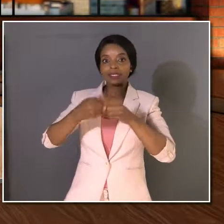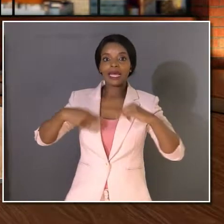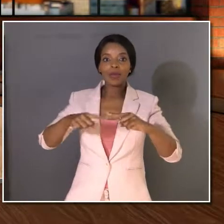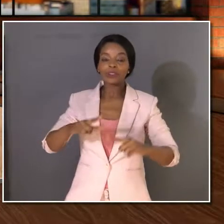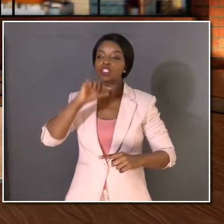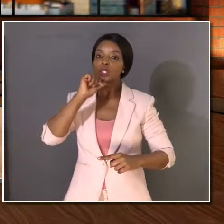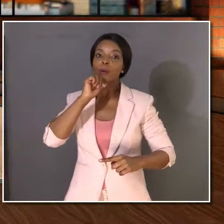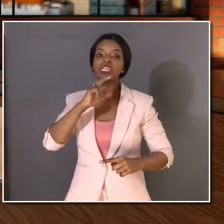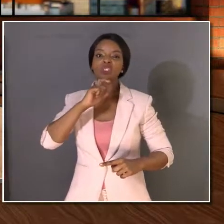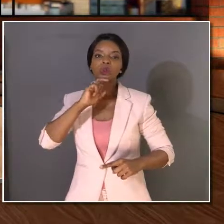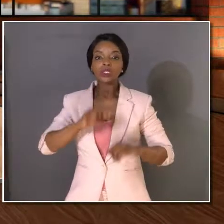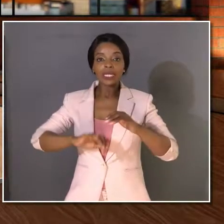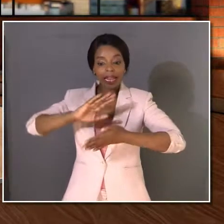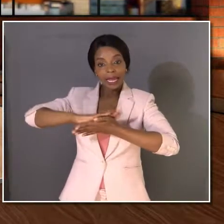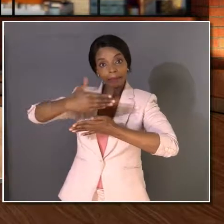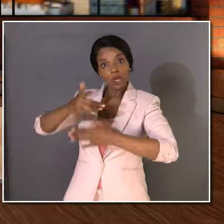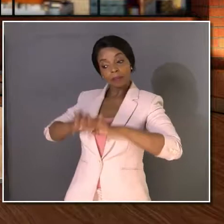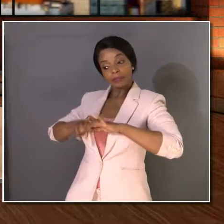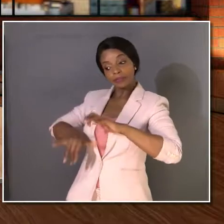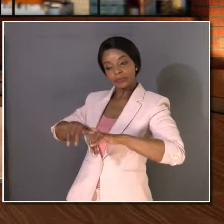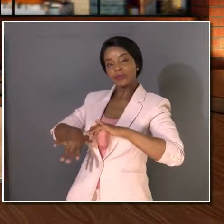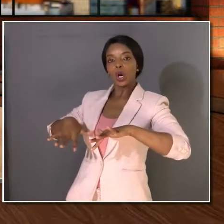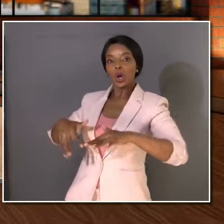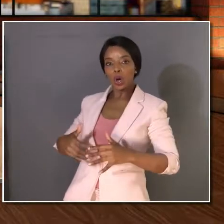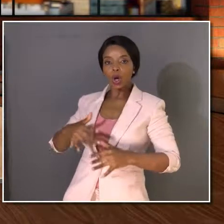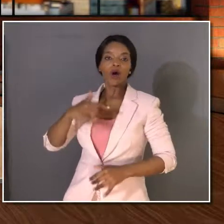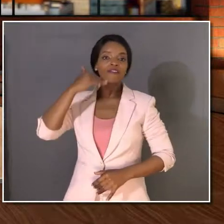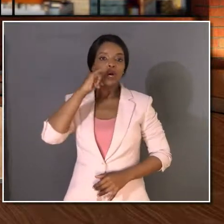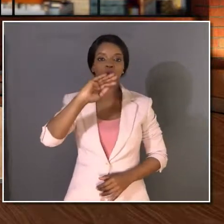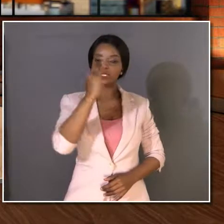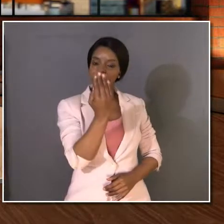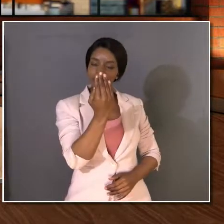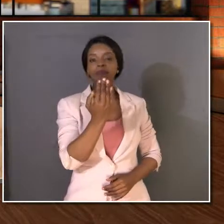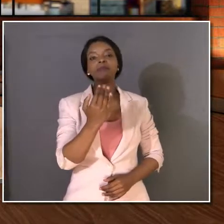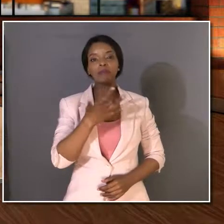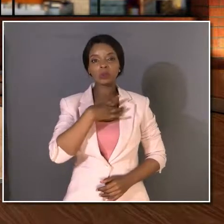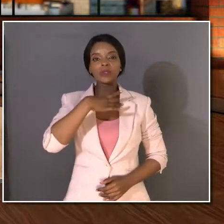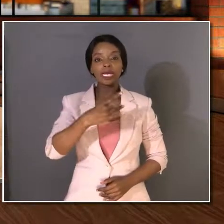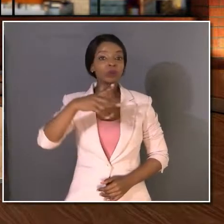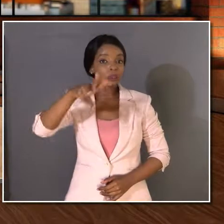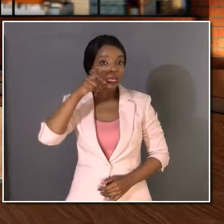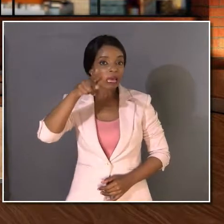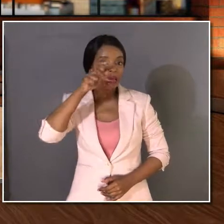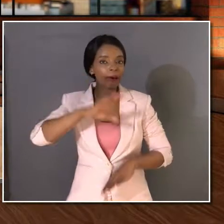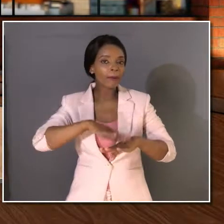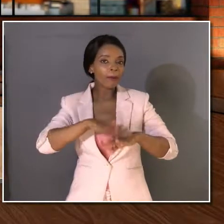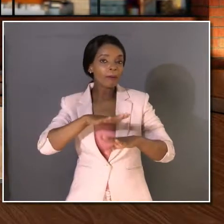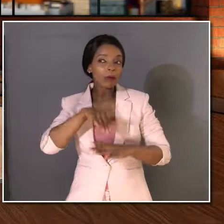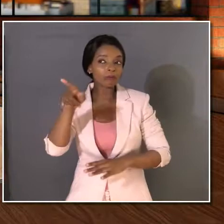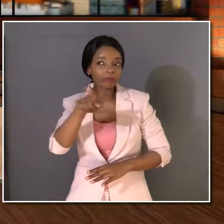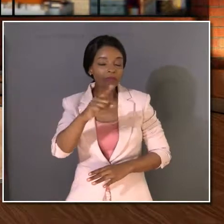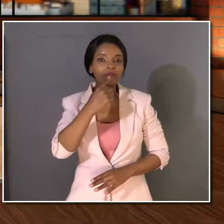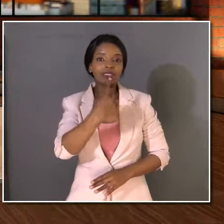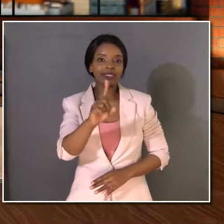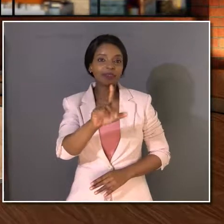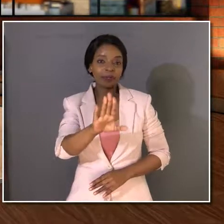or your computer, of course, or your mobile phone. We want to hear what you have to say, and I'd love to read them out a little bit later. All right, now we have